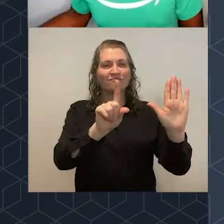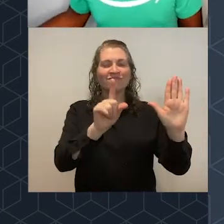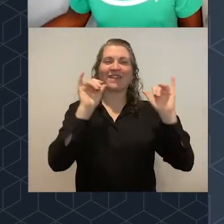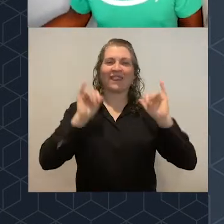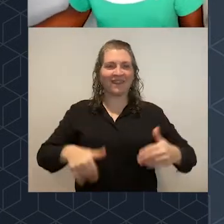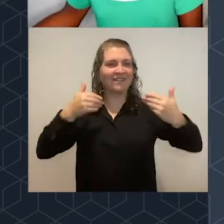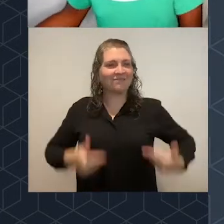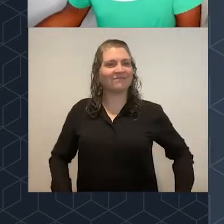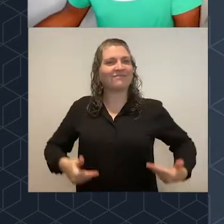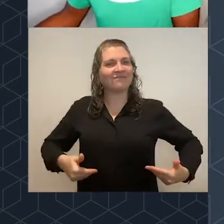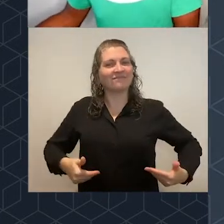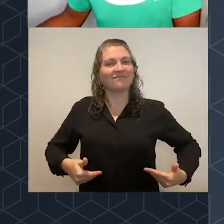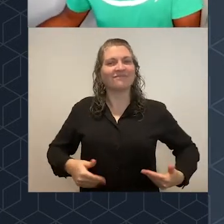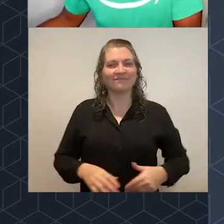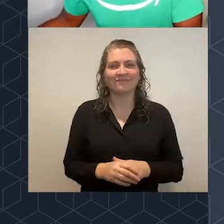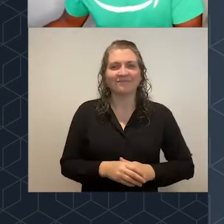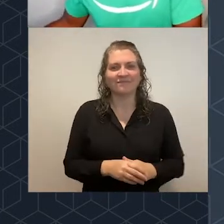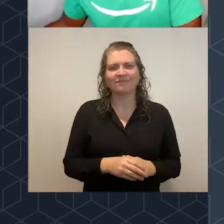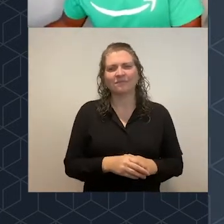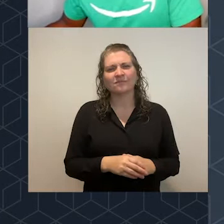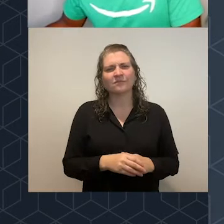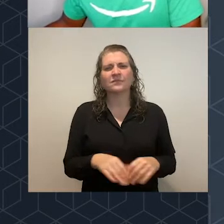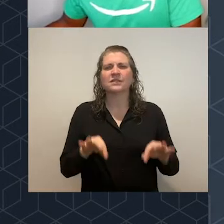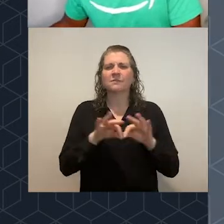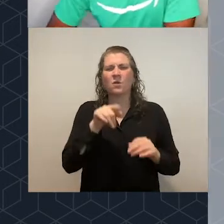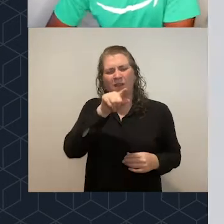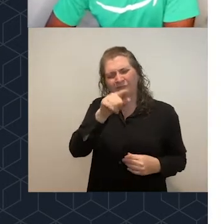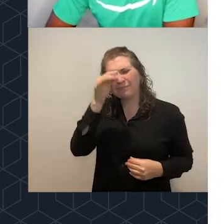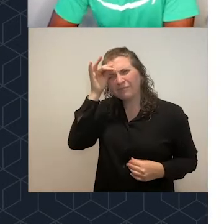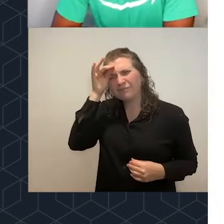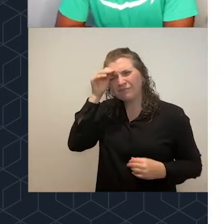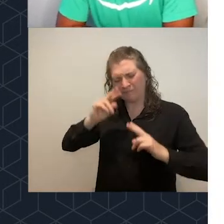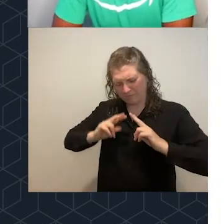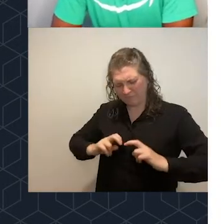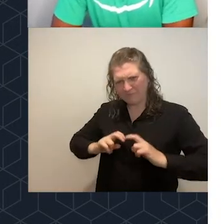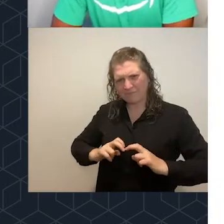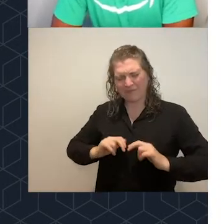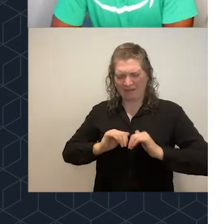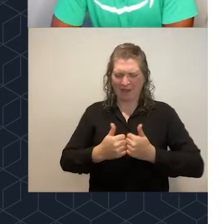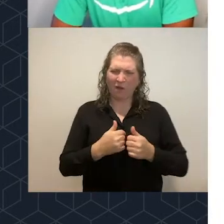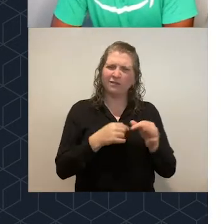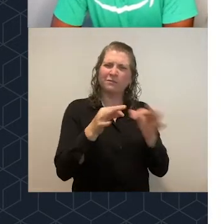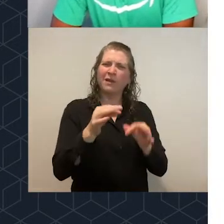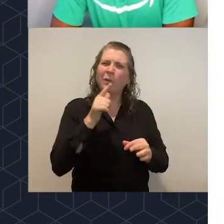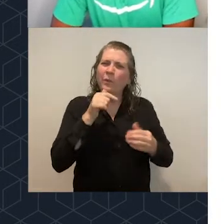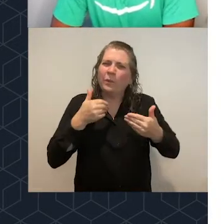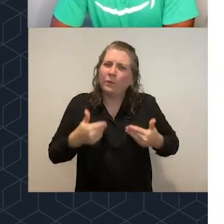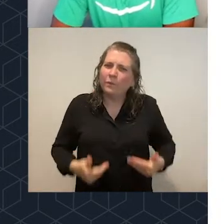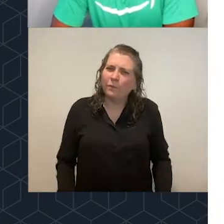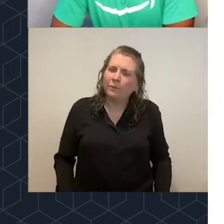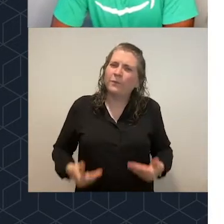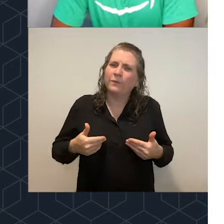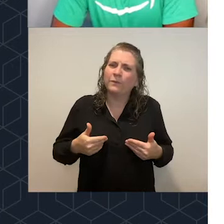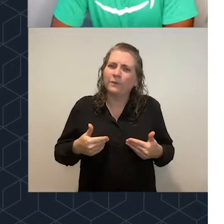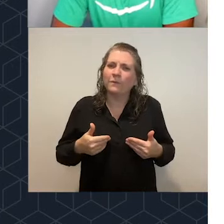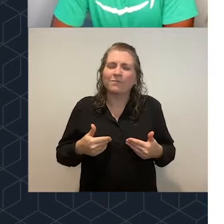not sitting at the table, what are people actually saying about your professional brand? So here are some open-ended questions